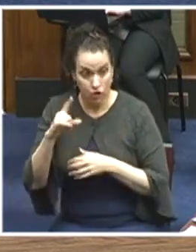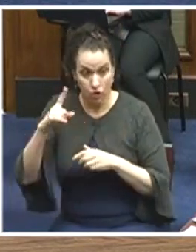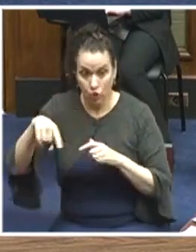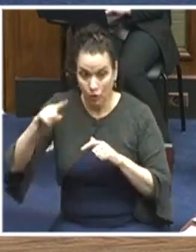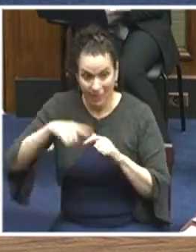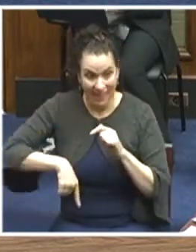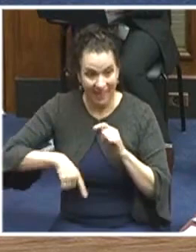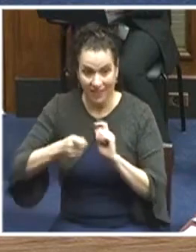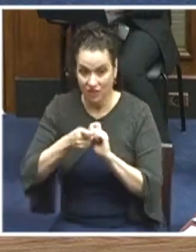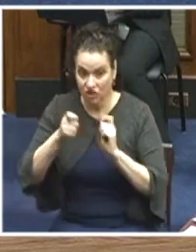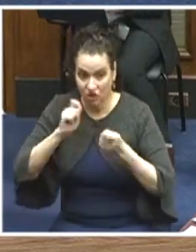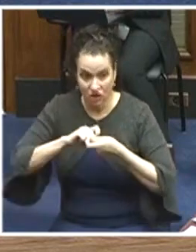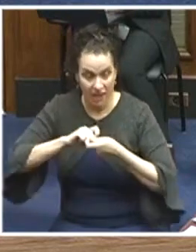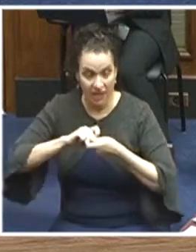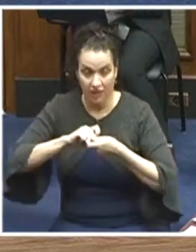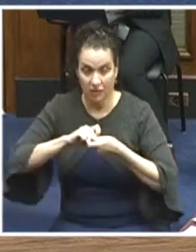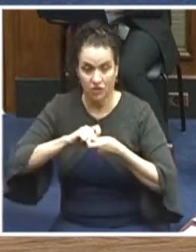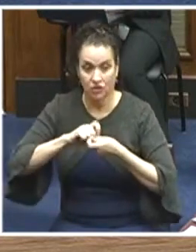Obamacare.